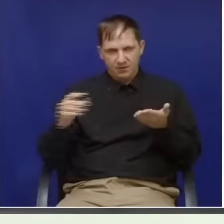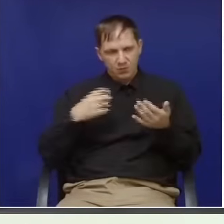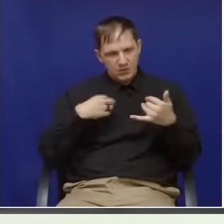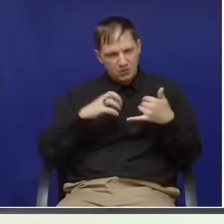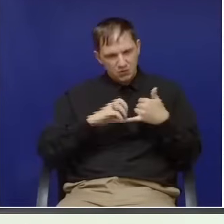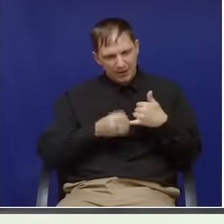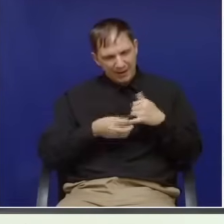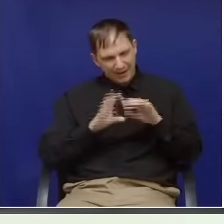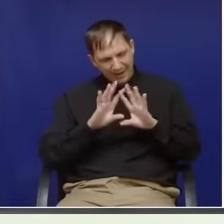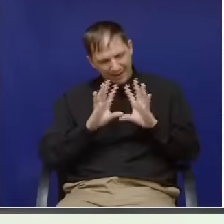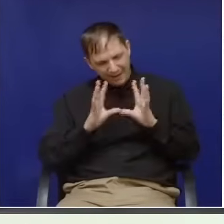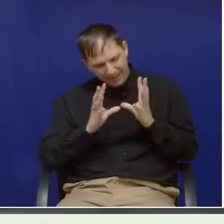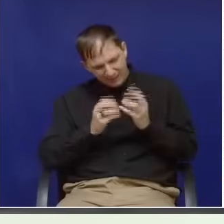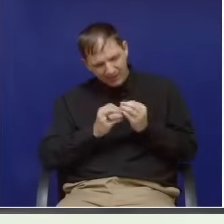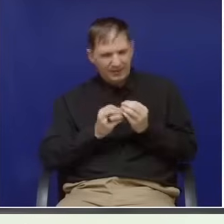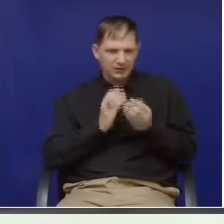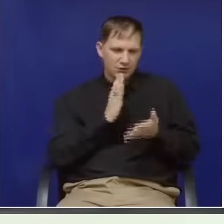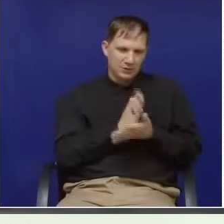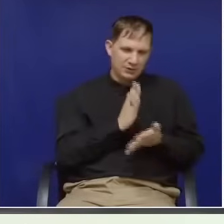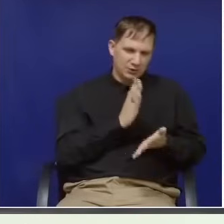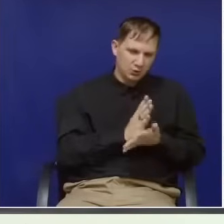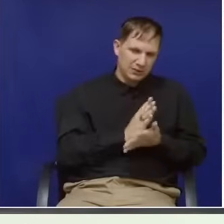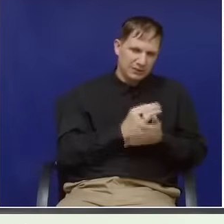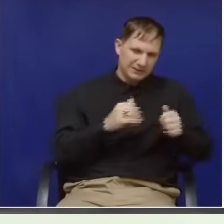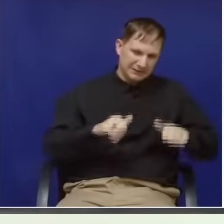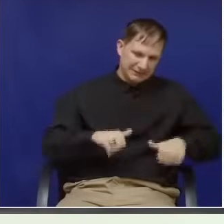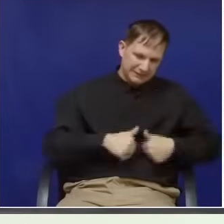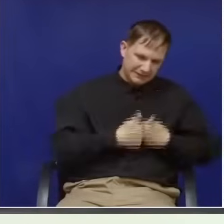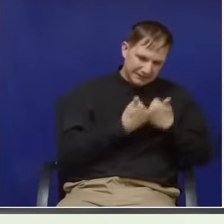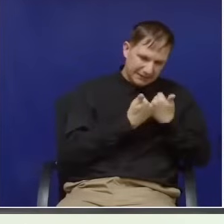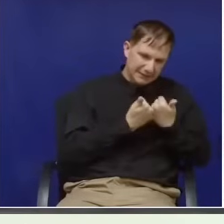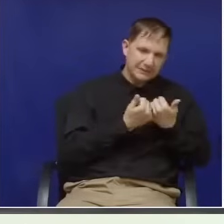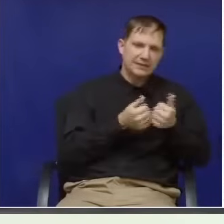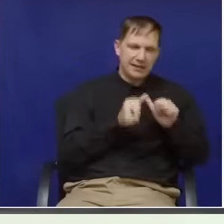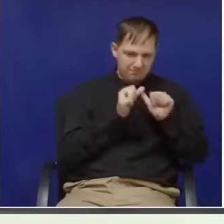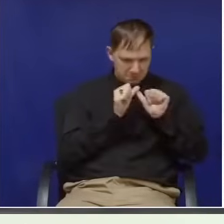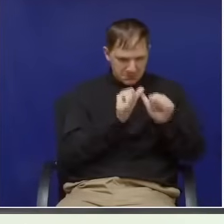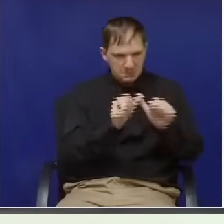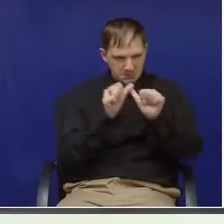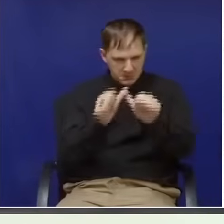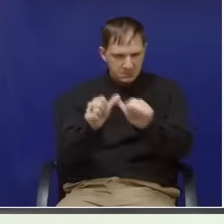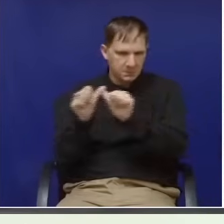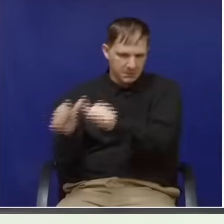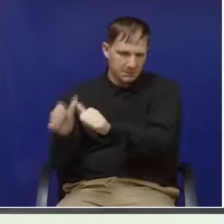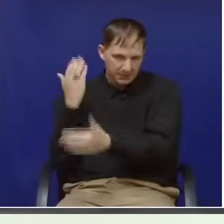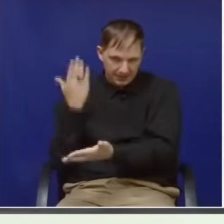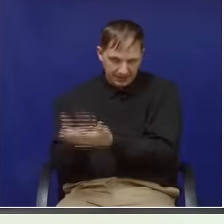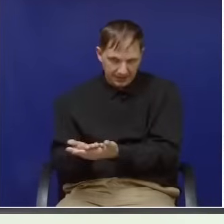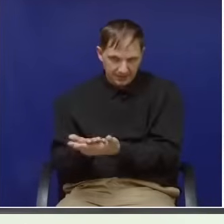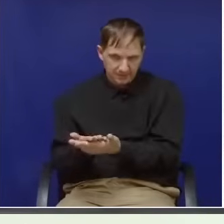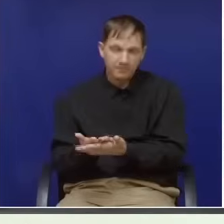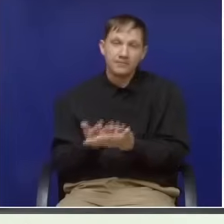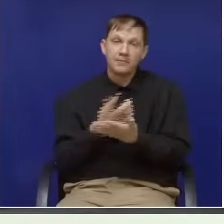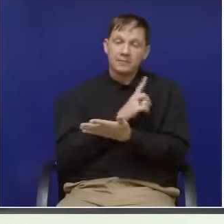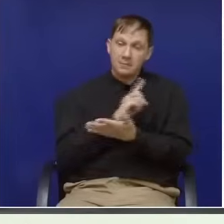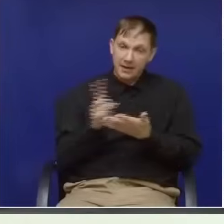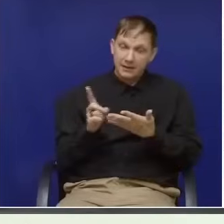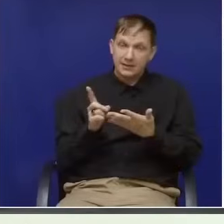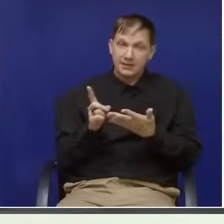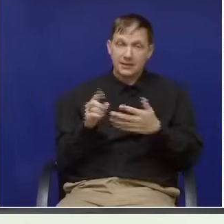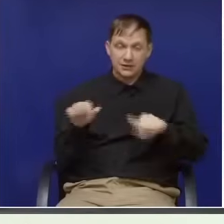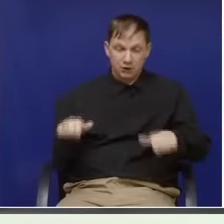everything possible to ensure that despite this, the units must be operational. I must say, Chair, that despite